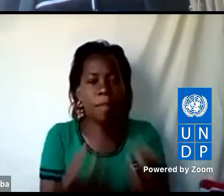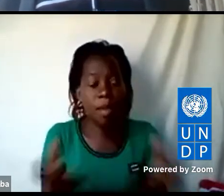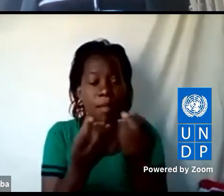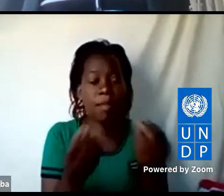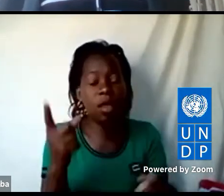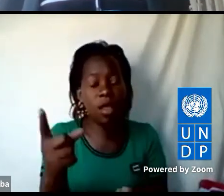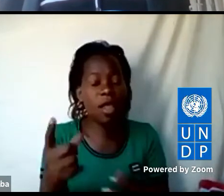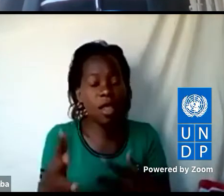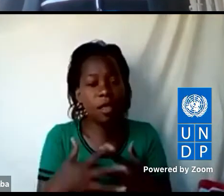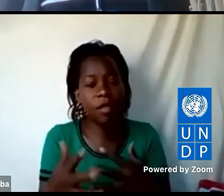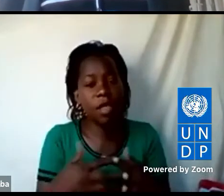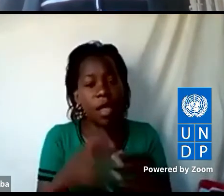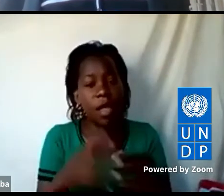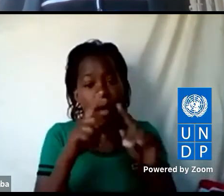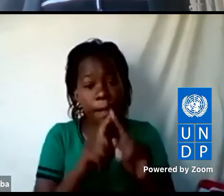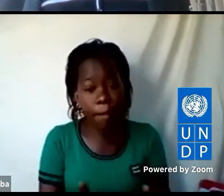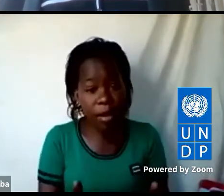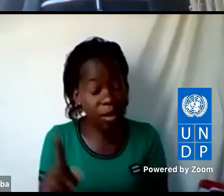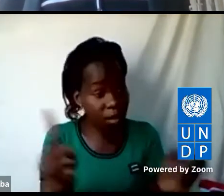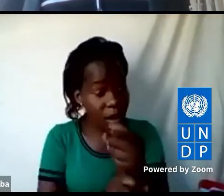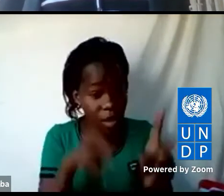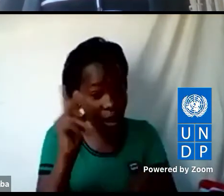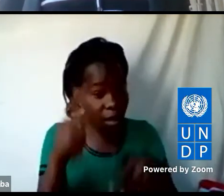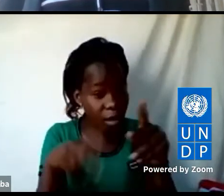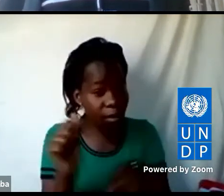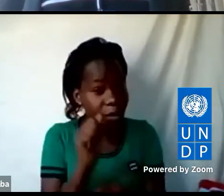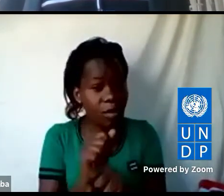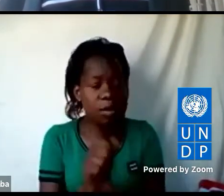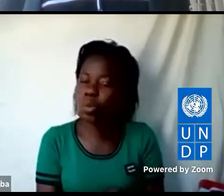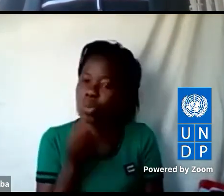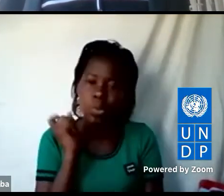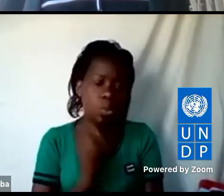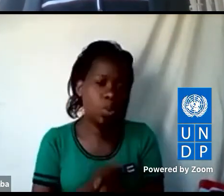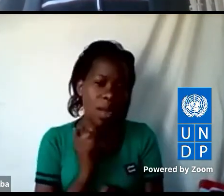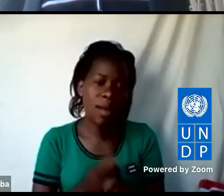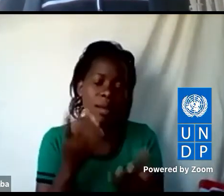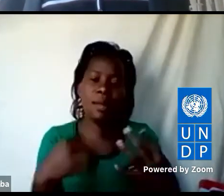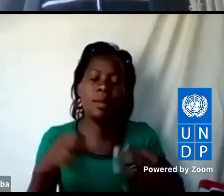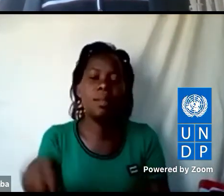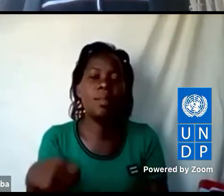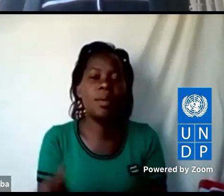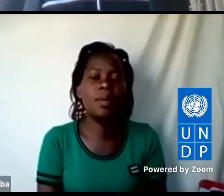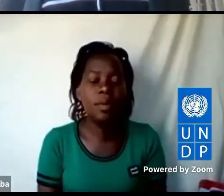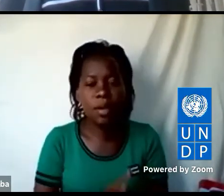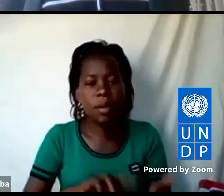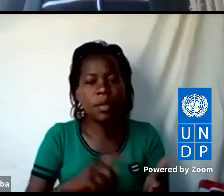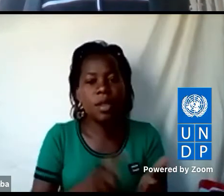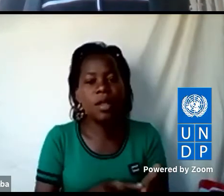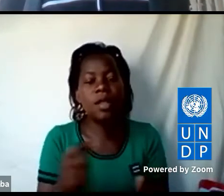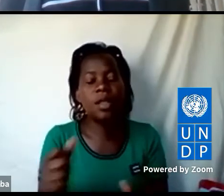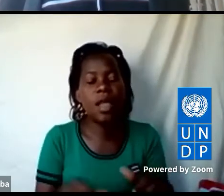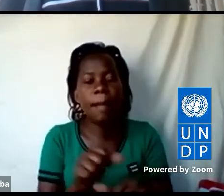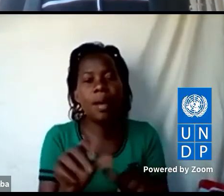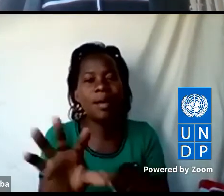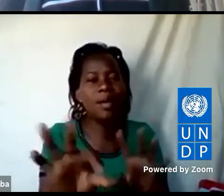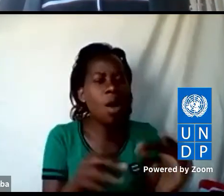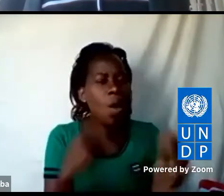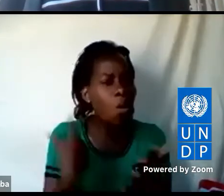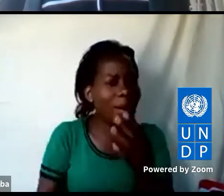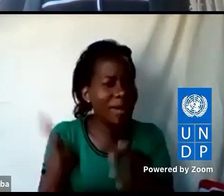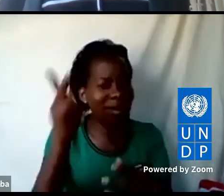But finding the people to do it is nearly impossible. So it's about identifying what are those skills that are